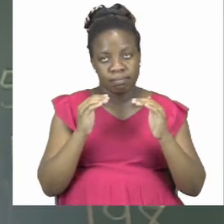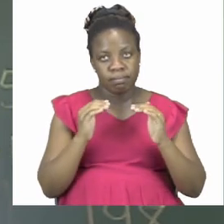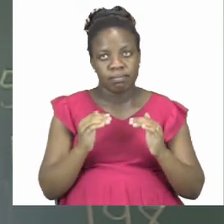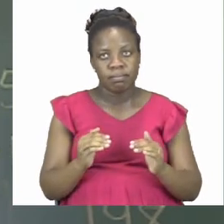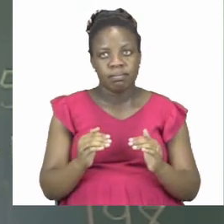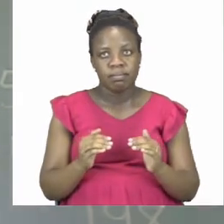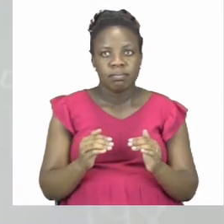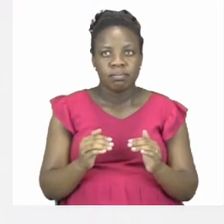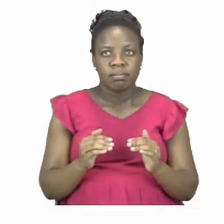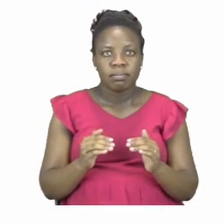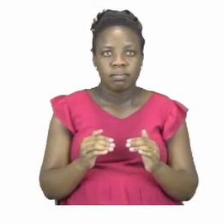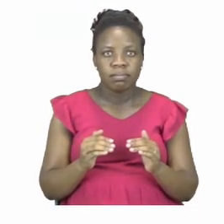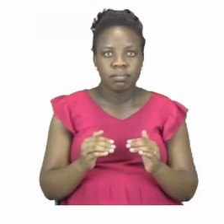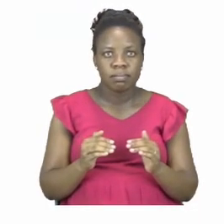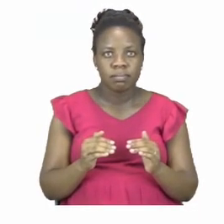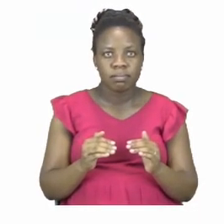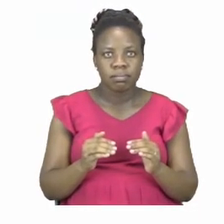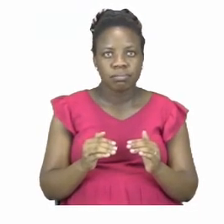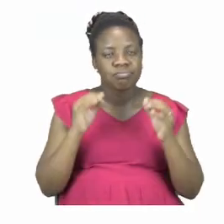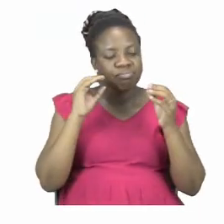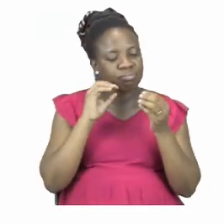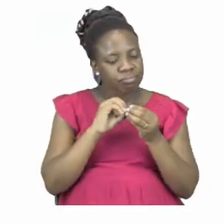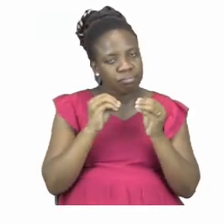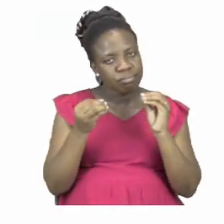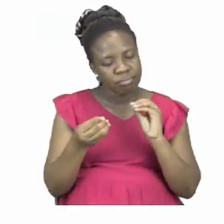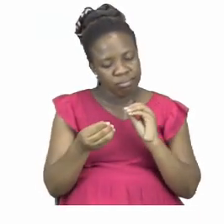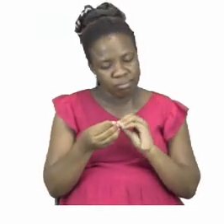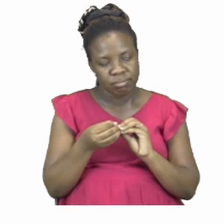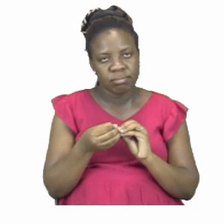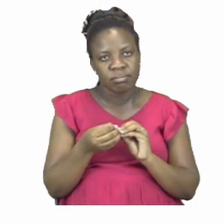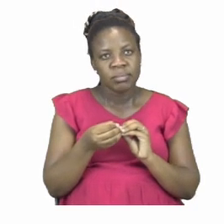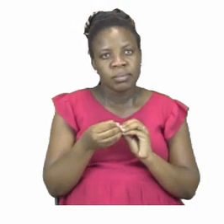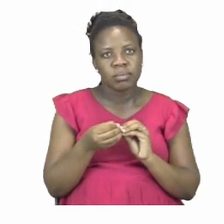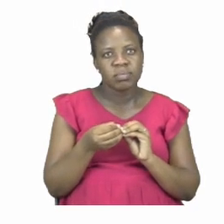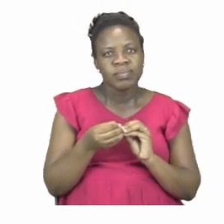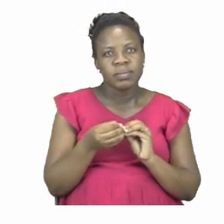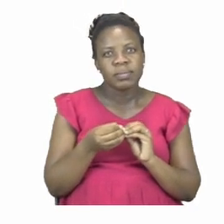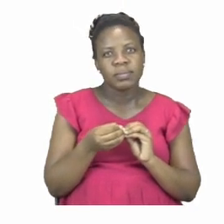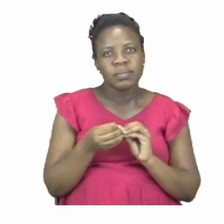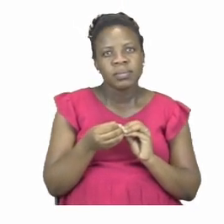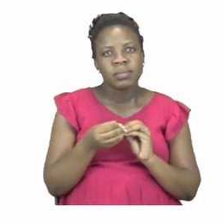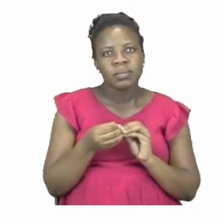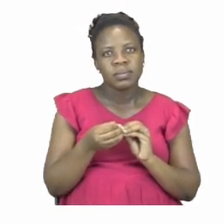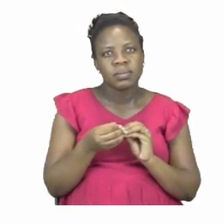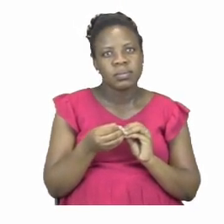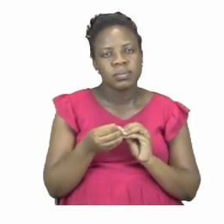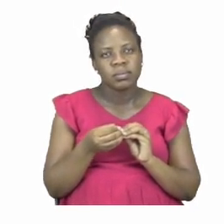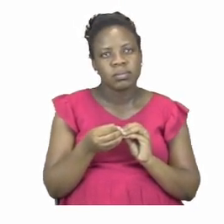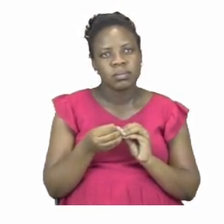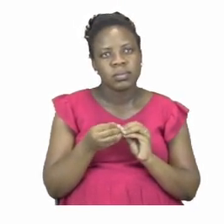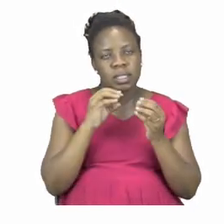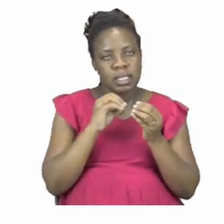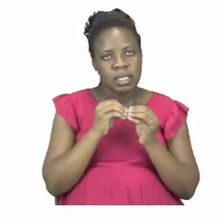Now, the next part of the exercise is still number development concept, but this time you are going to be